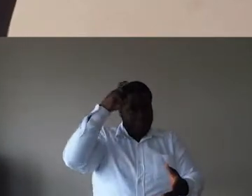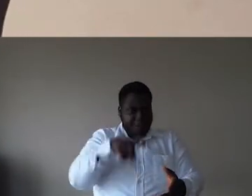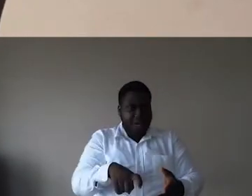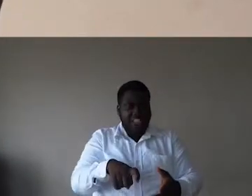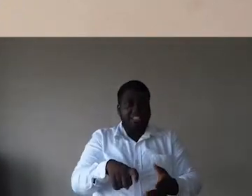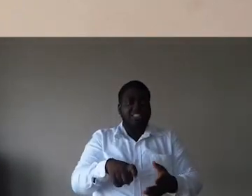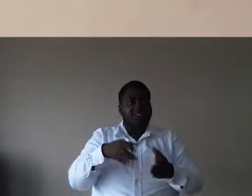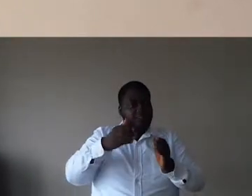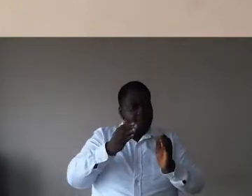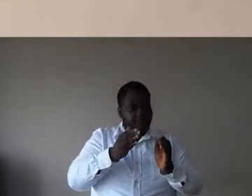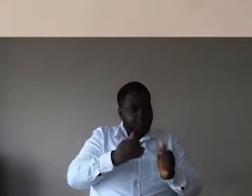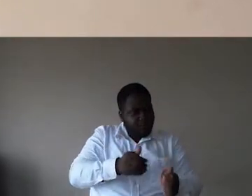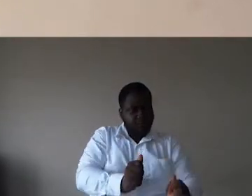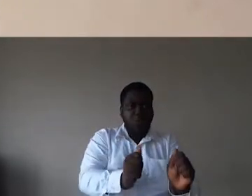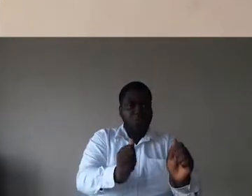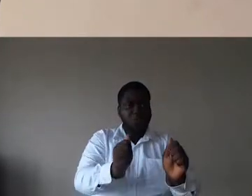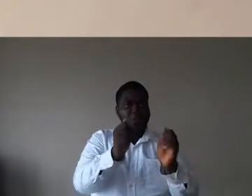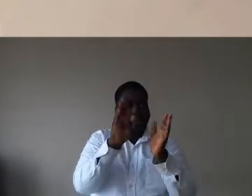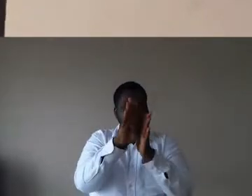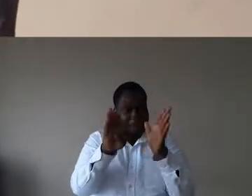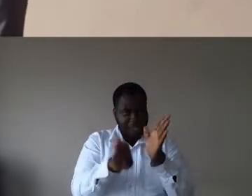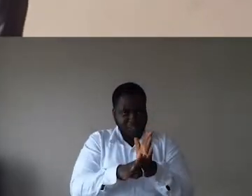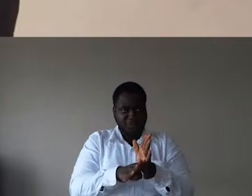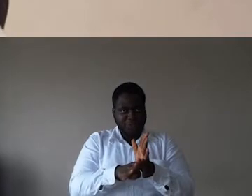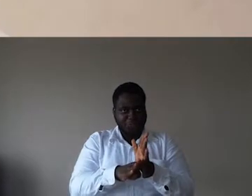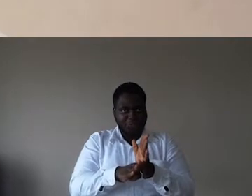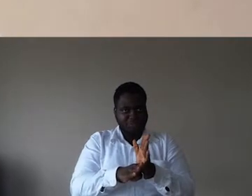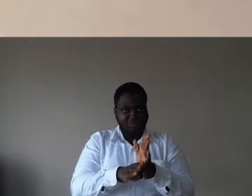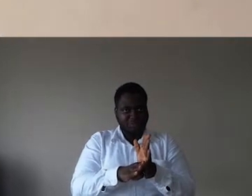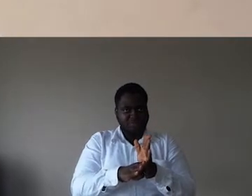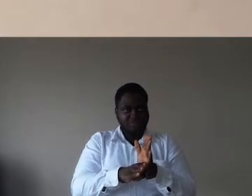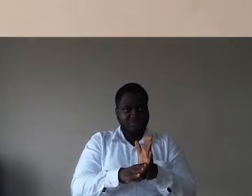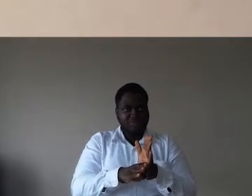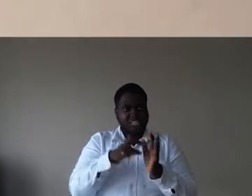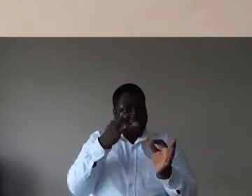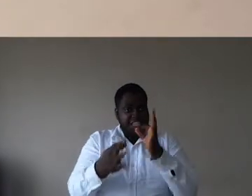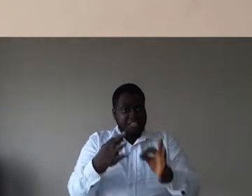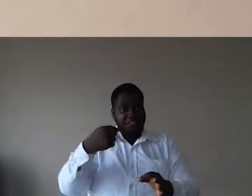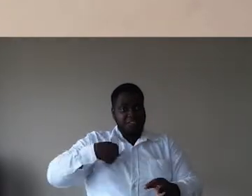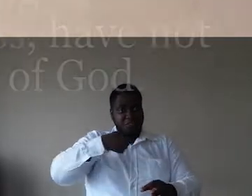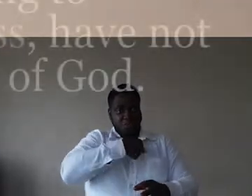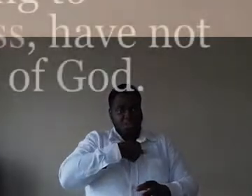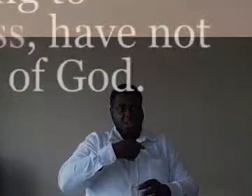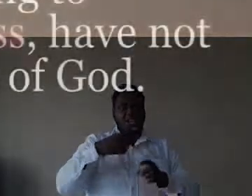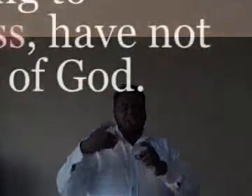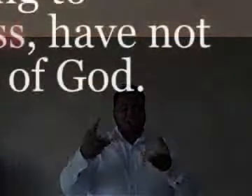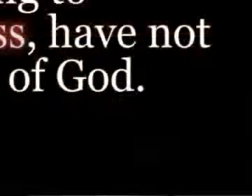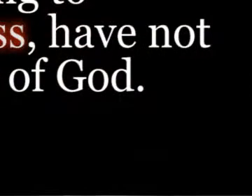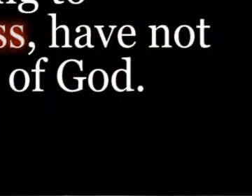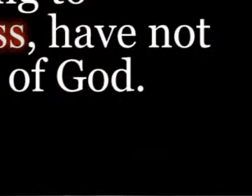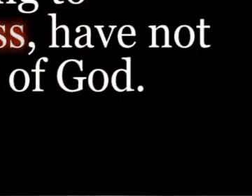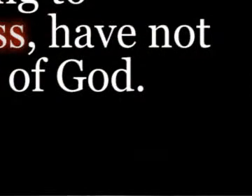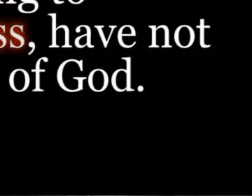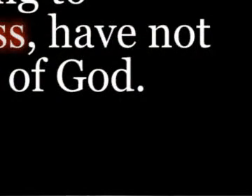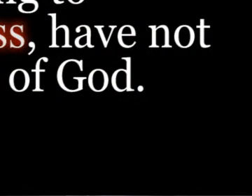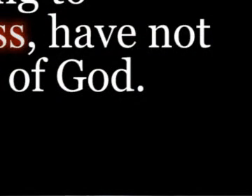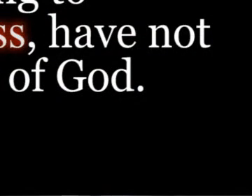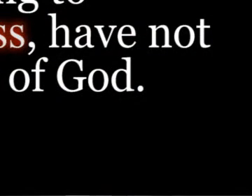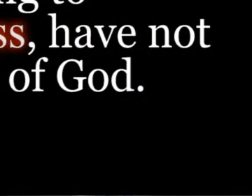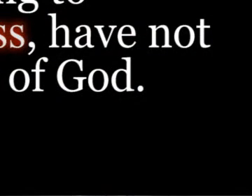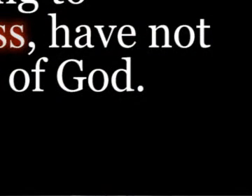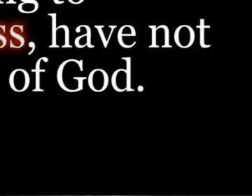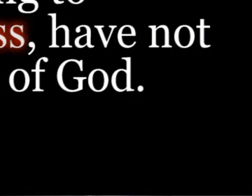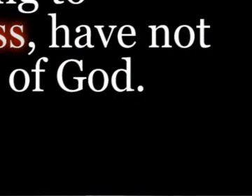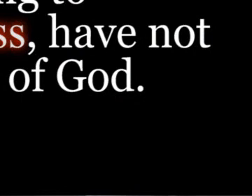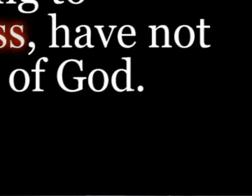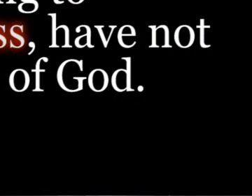said? So in Romans chapter 10, verse number 4, let's listen to the continuation of what Paul said. Romans 10, verse number 3.